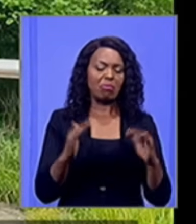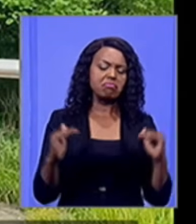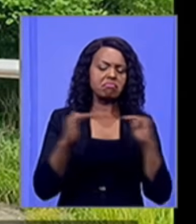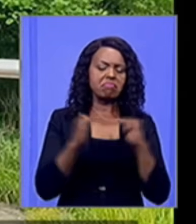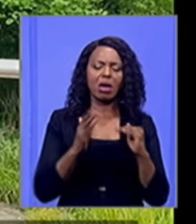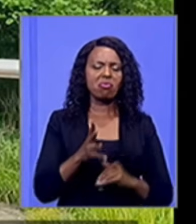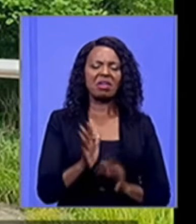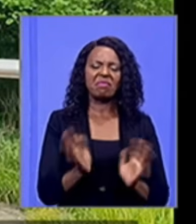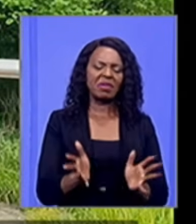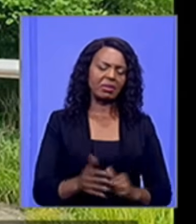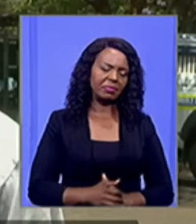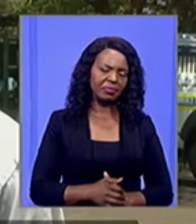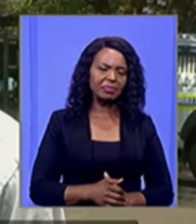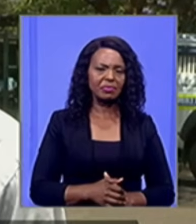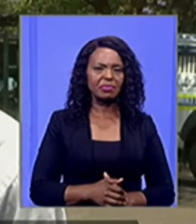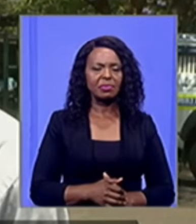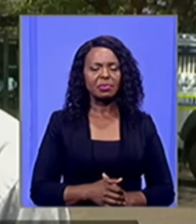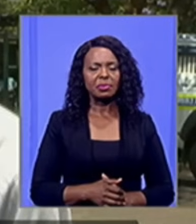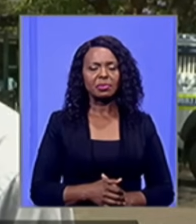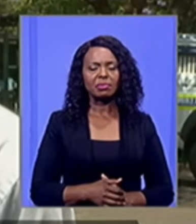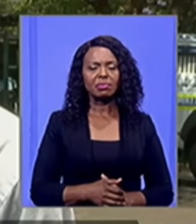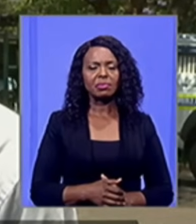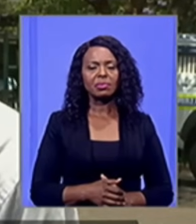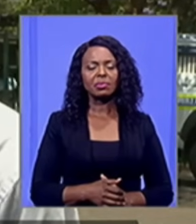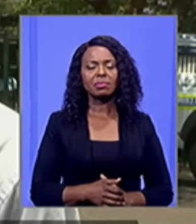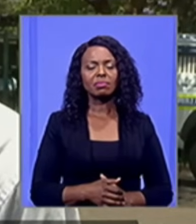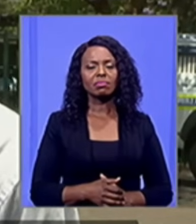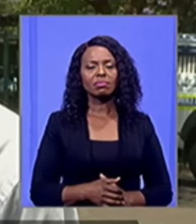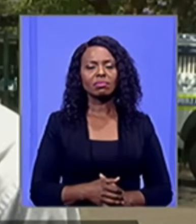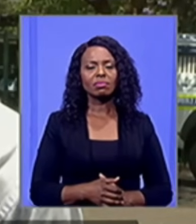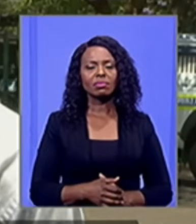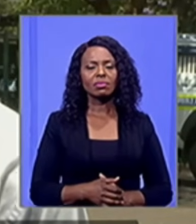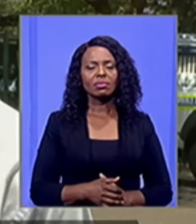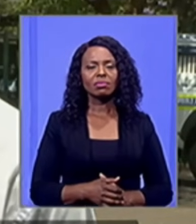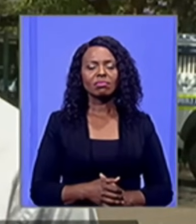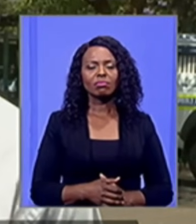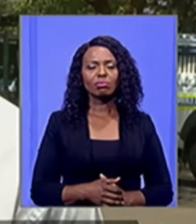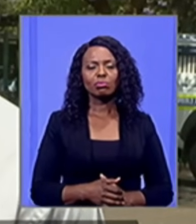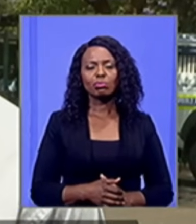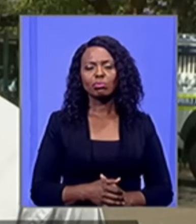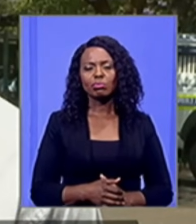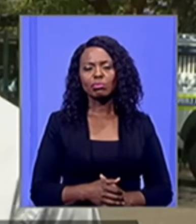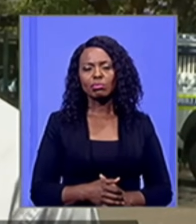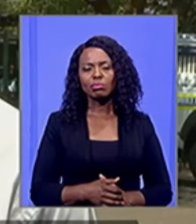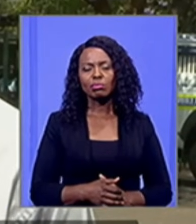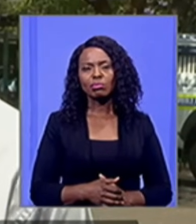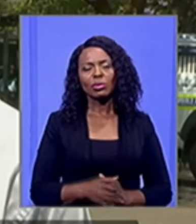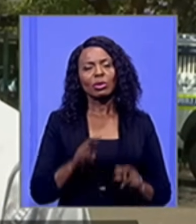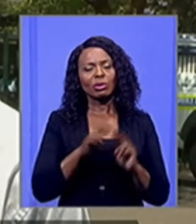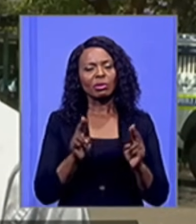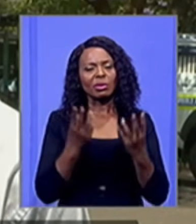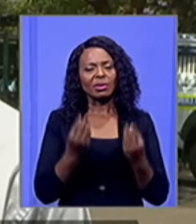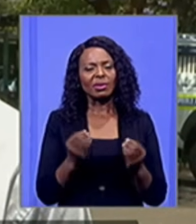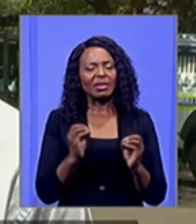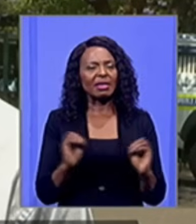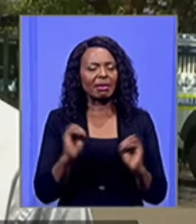toka e phethahatswe. Can't even say we don't have even words, yes,